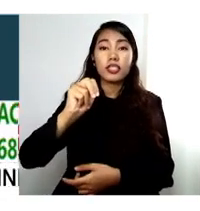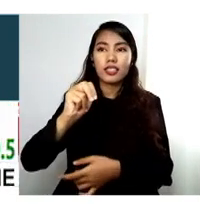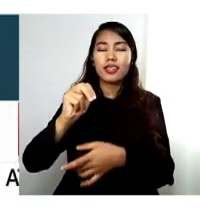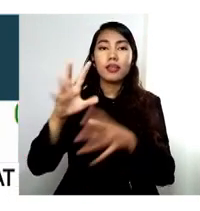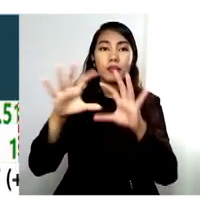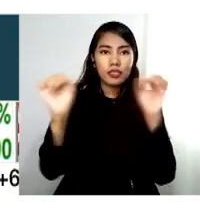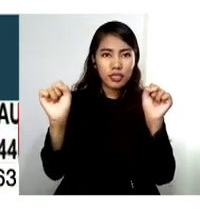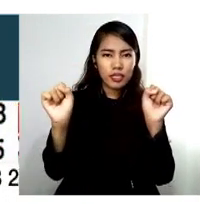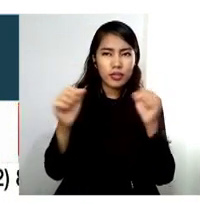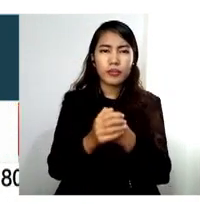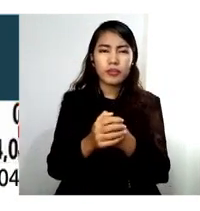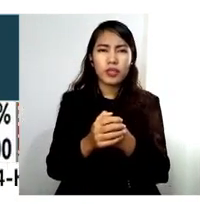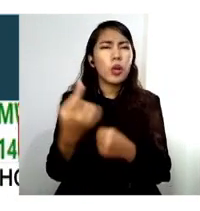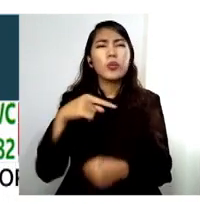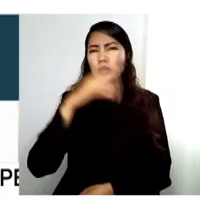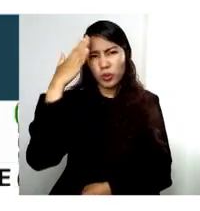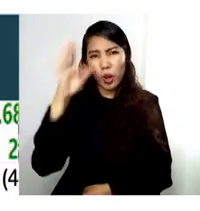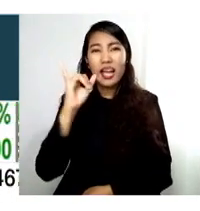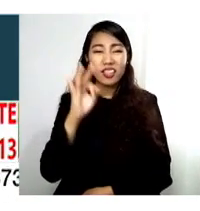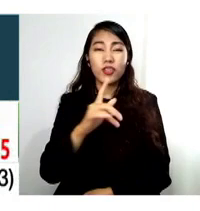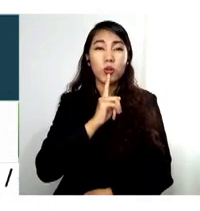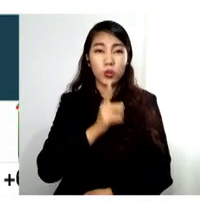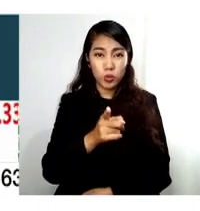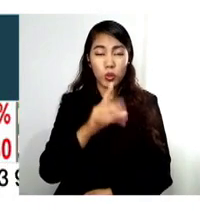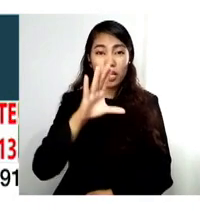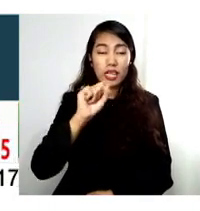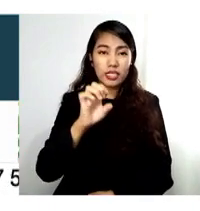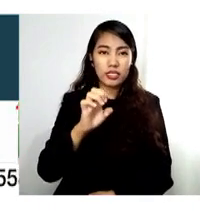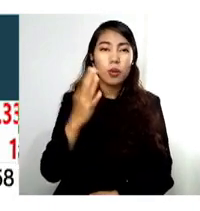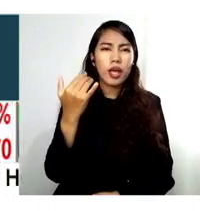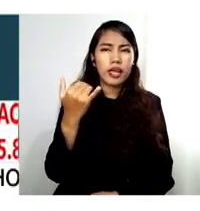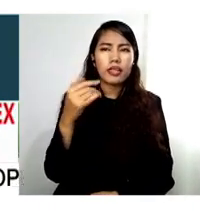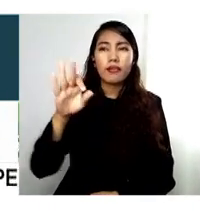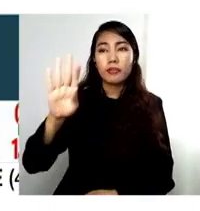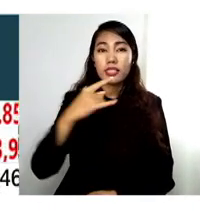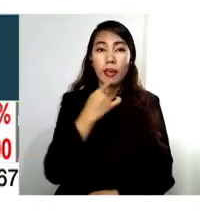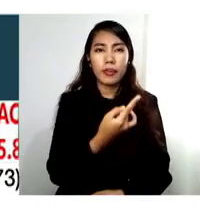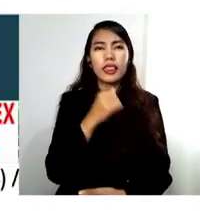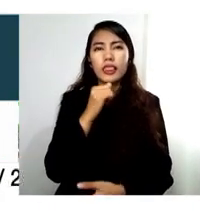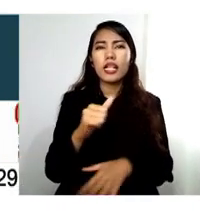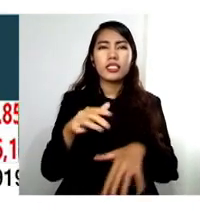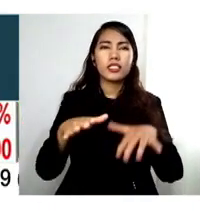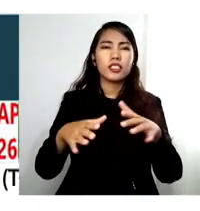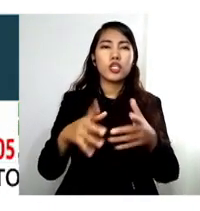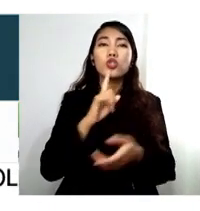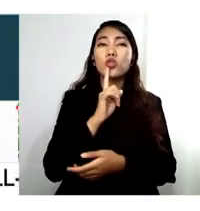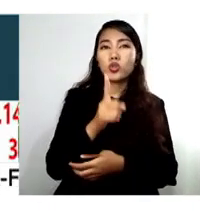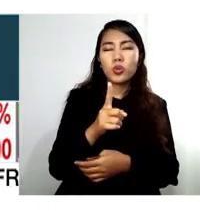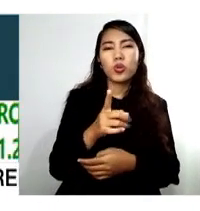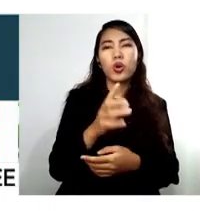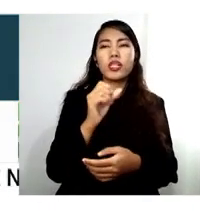if that is in fact the case, no? Because when they mention inauthentic conduct, we don't even know what that means. No? So to